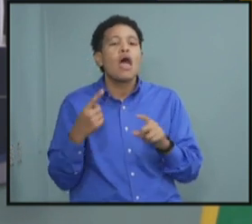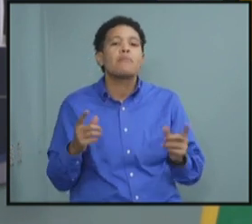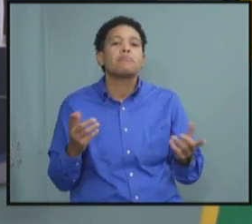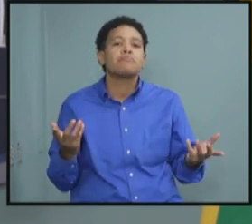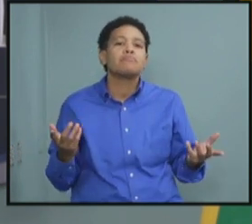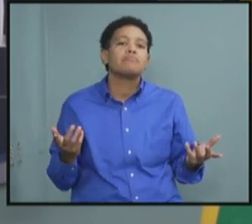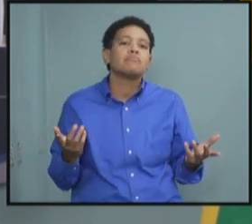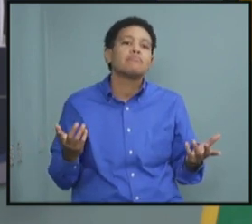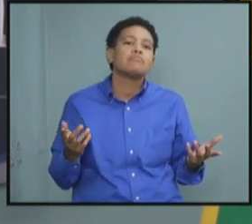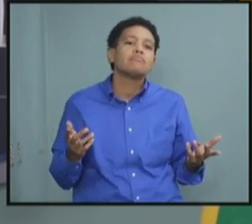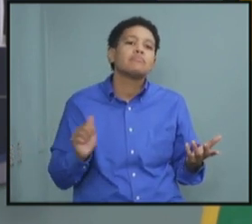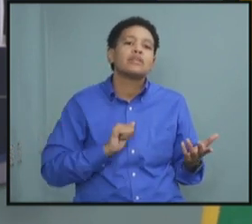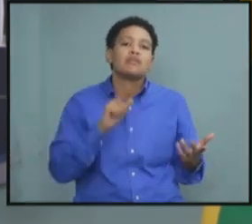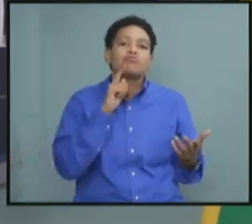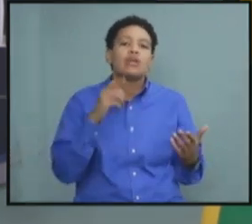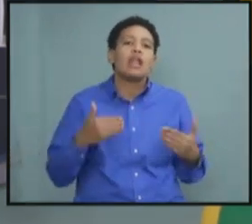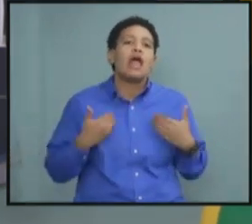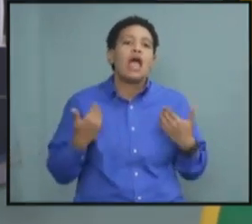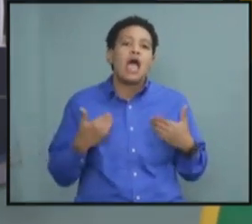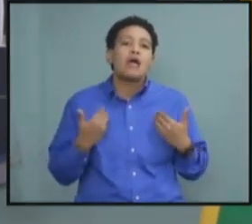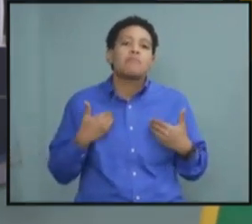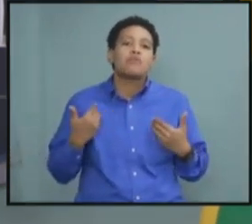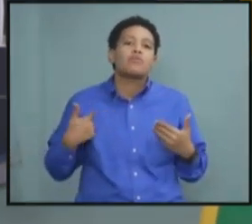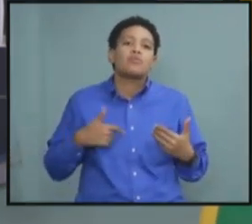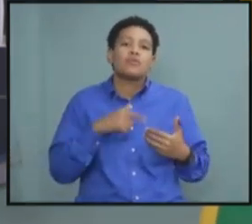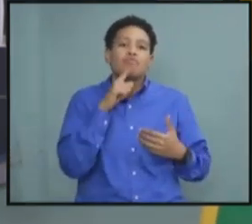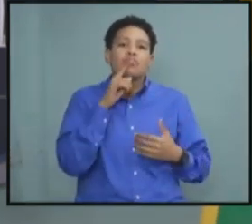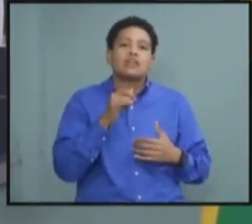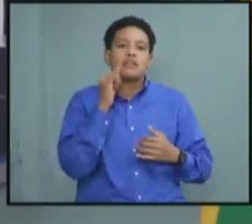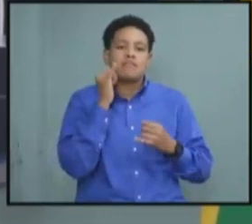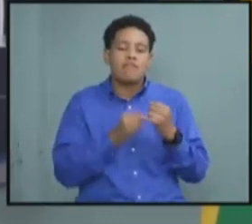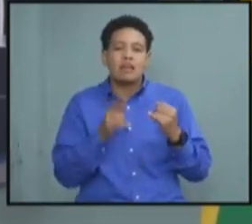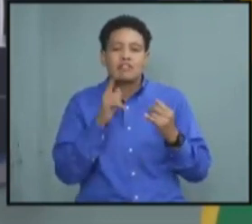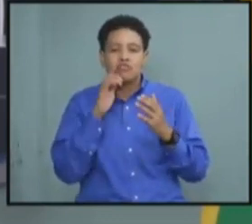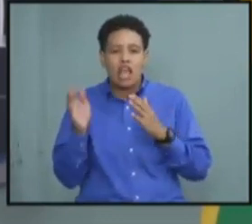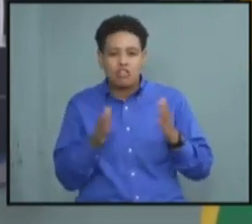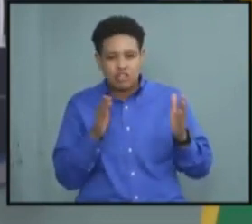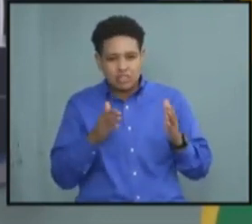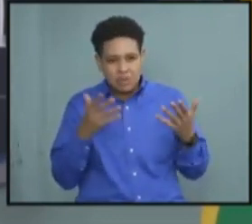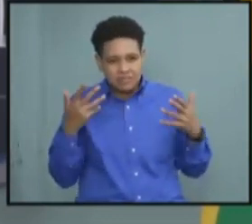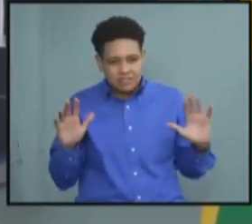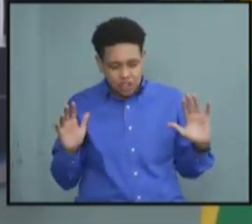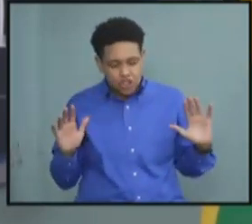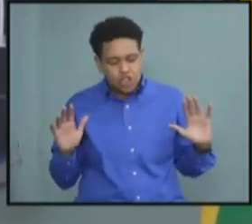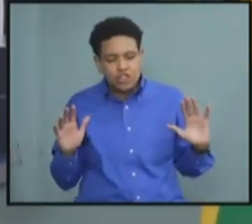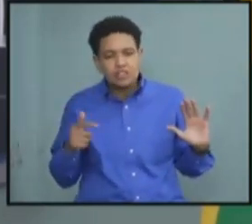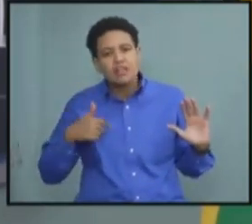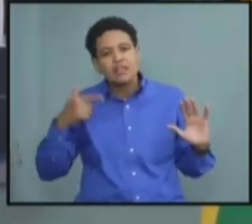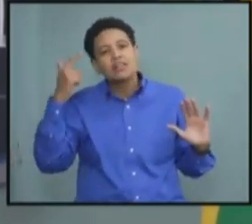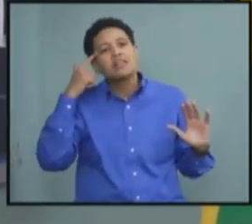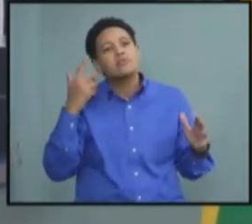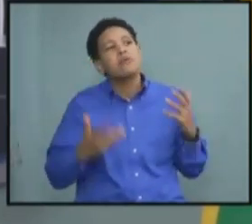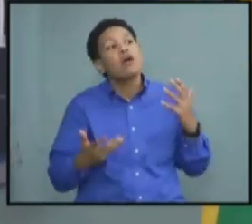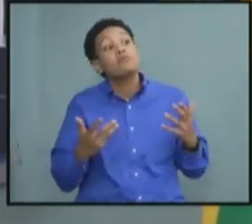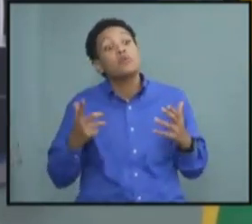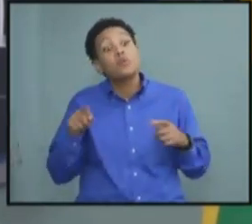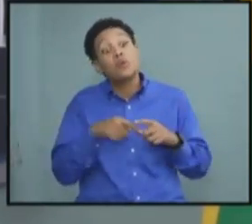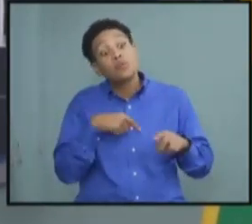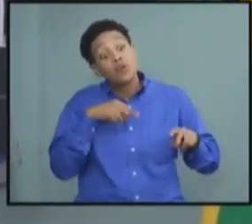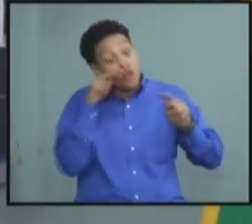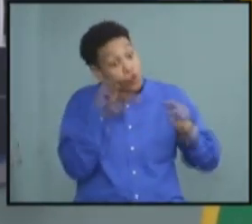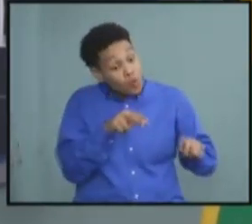so I am very happy that we have finalized the arrangement, and I think perhaps when we look at